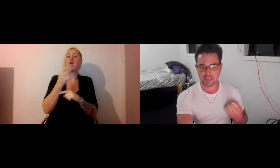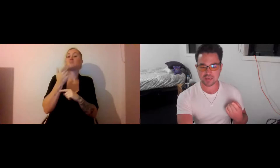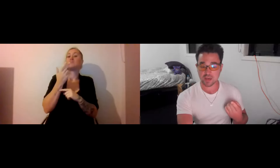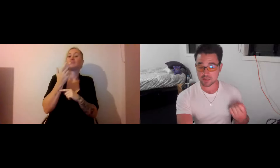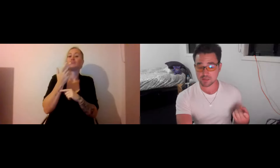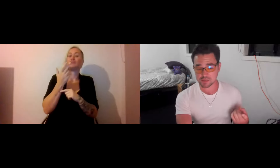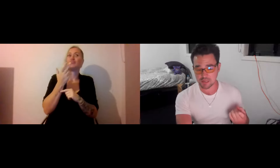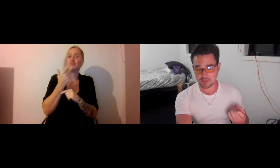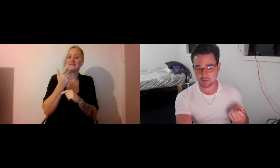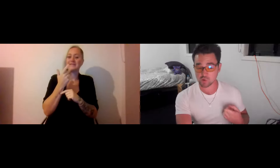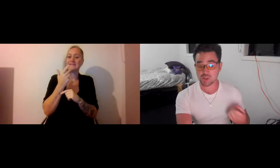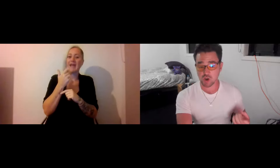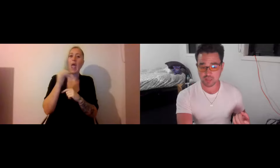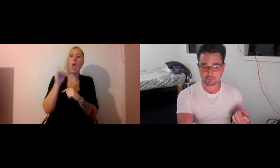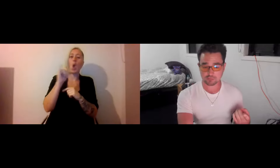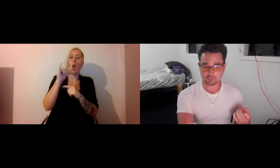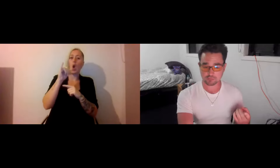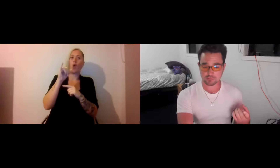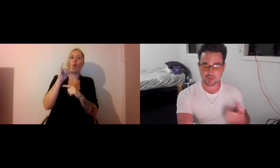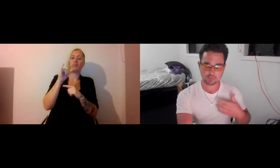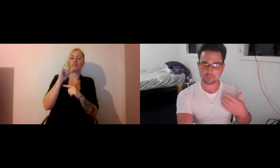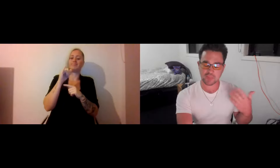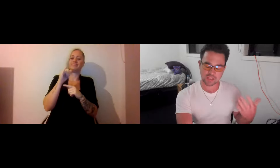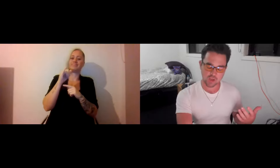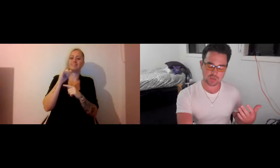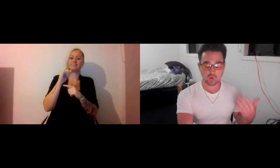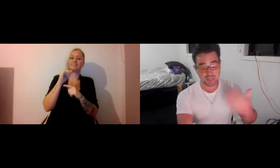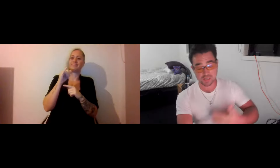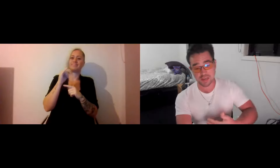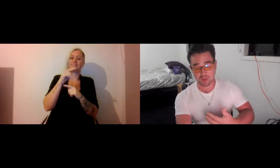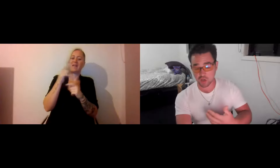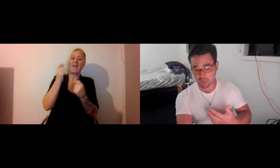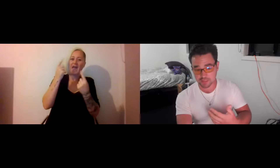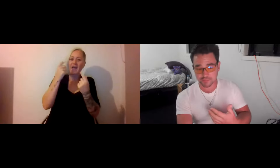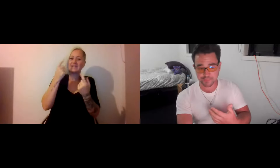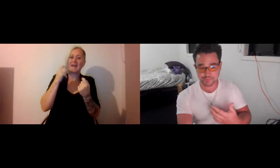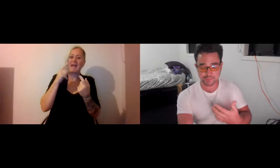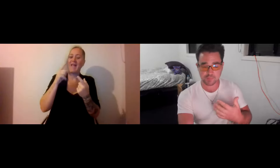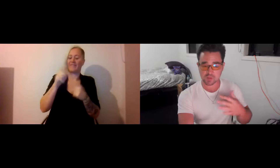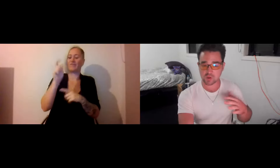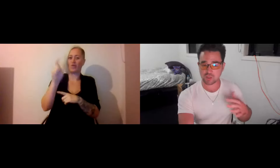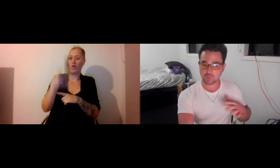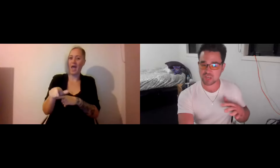they can understand or sign. They sign or understand the client.